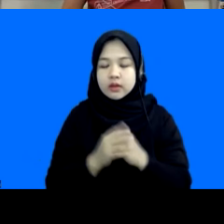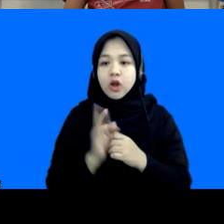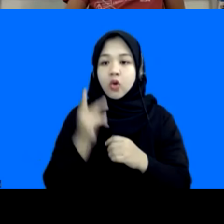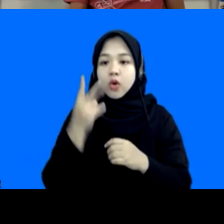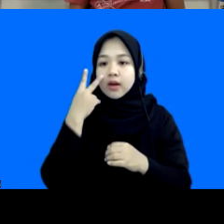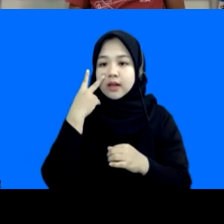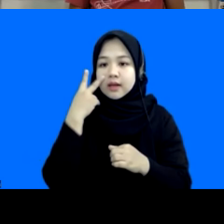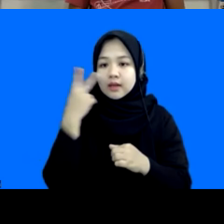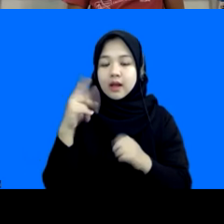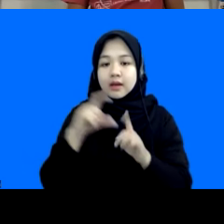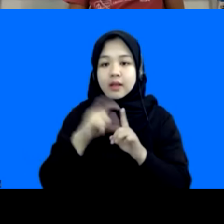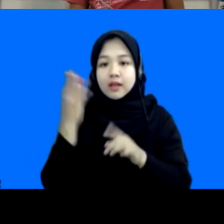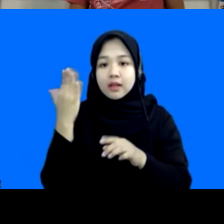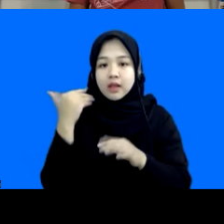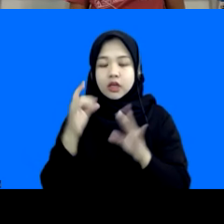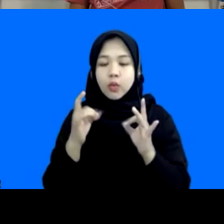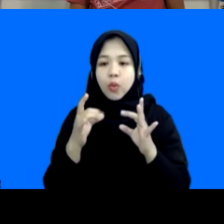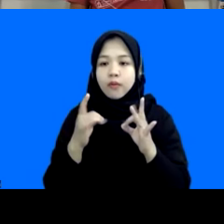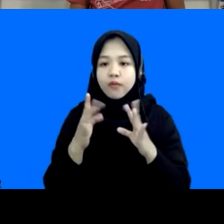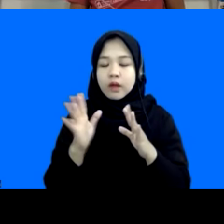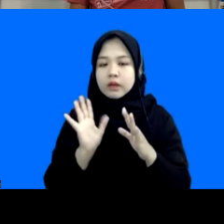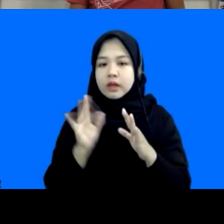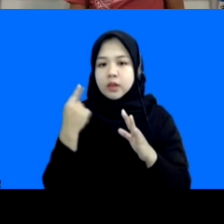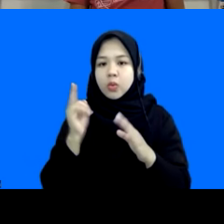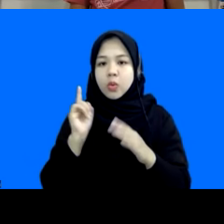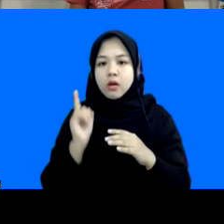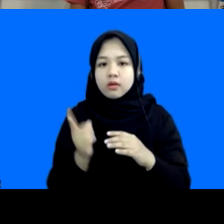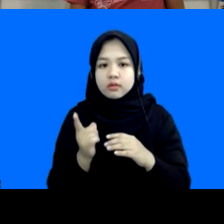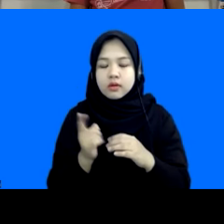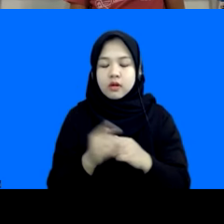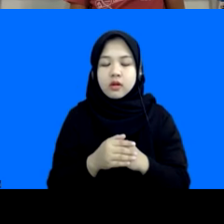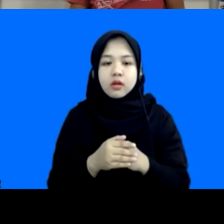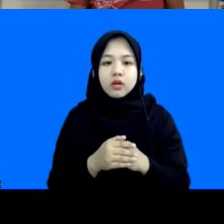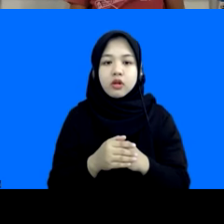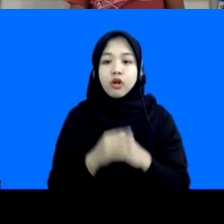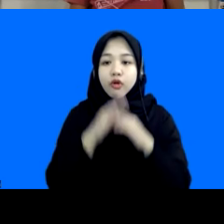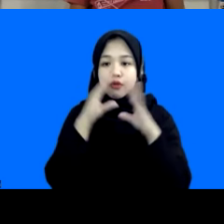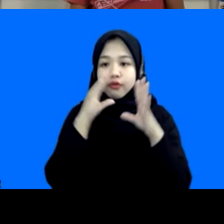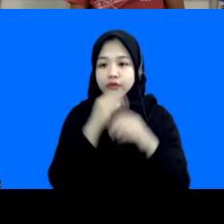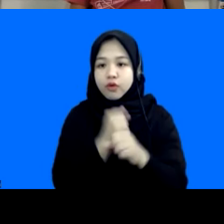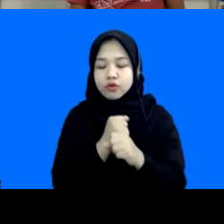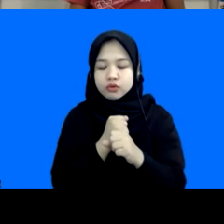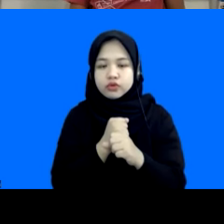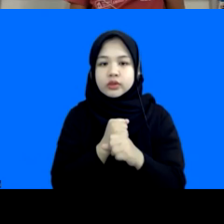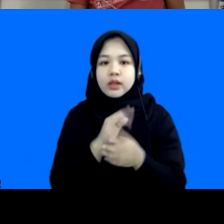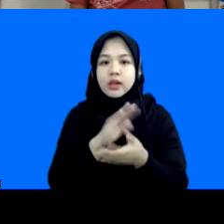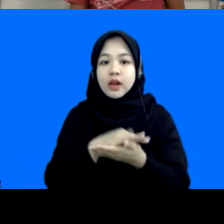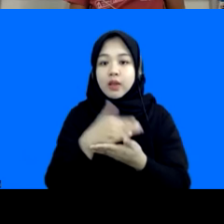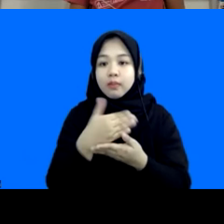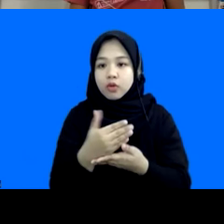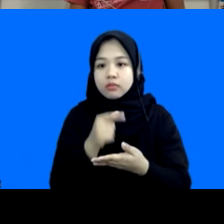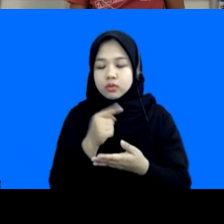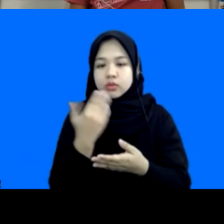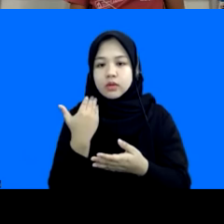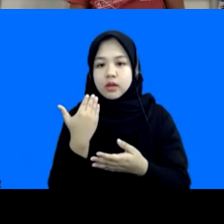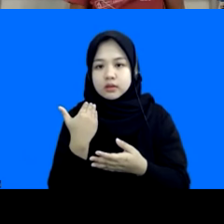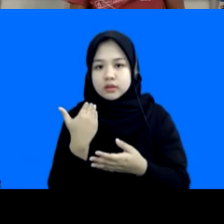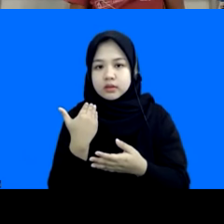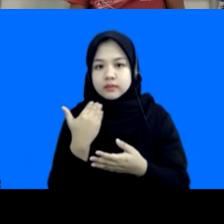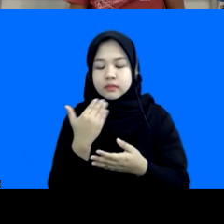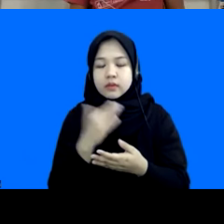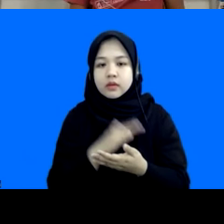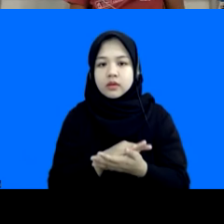on. So focusing on the laptop provision service, we started with a very simple